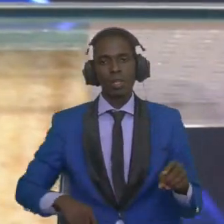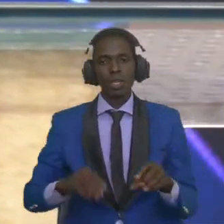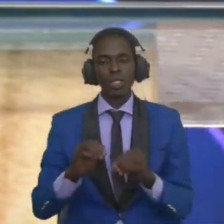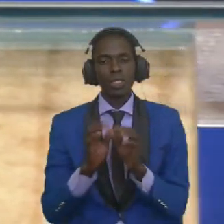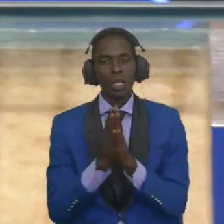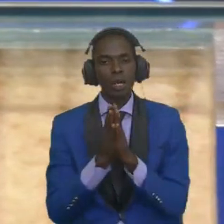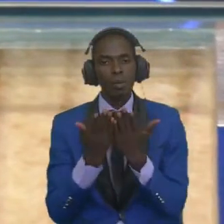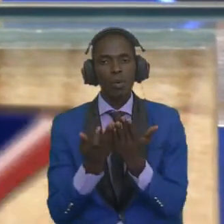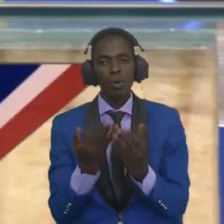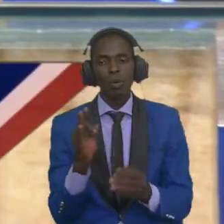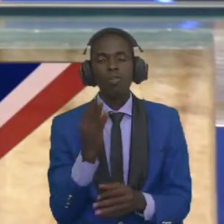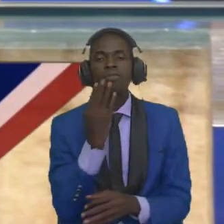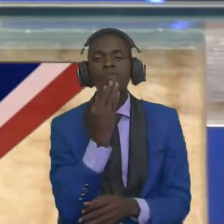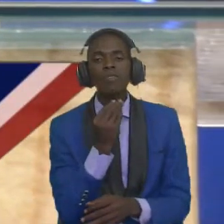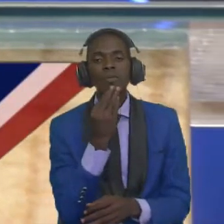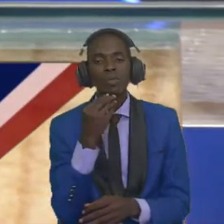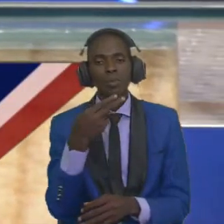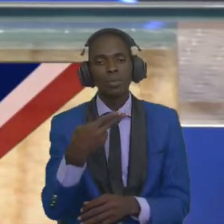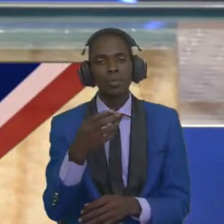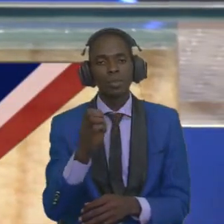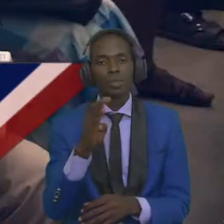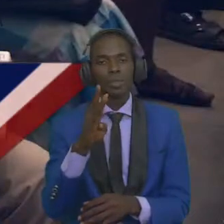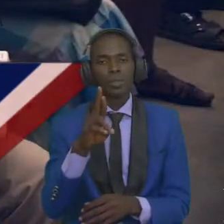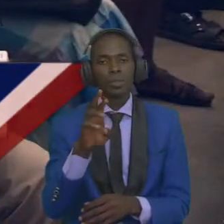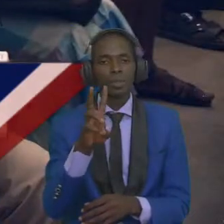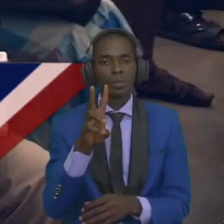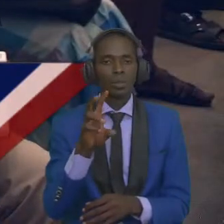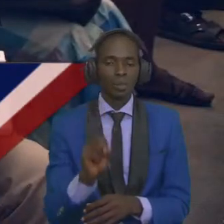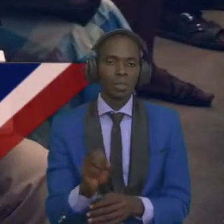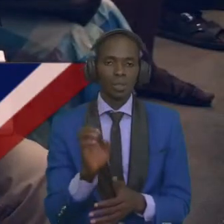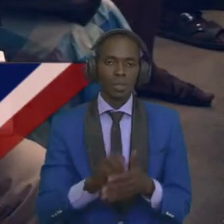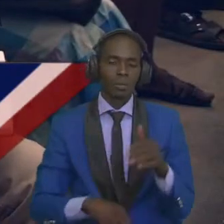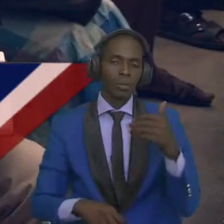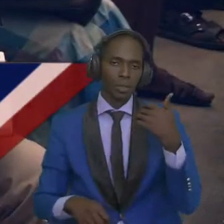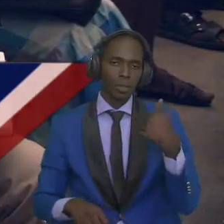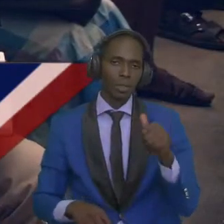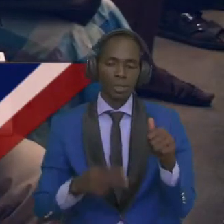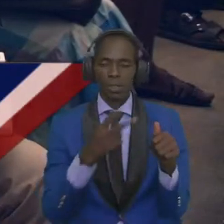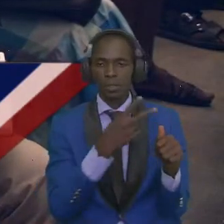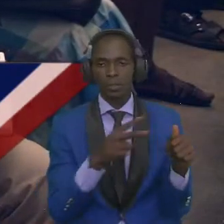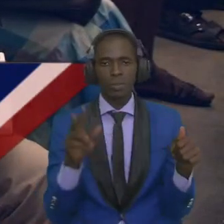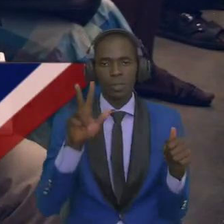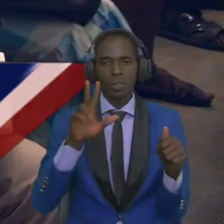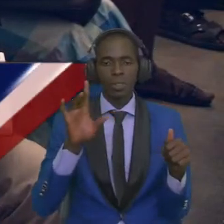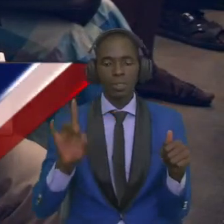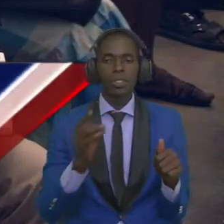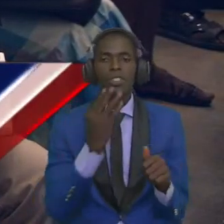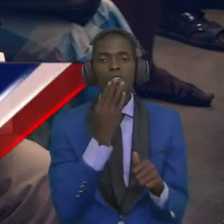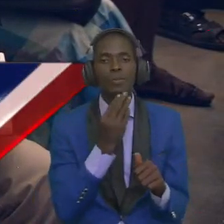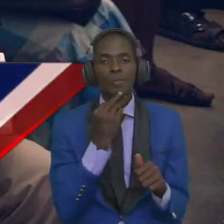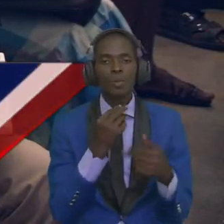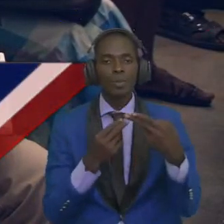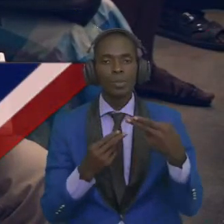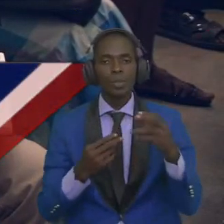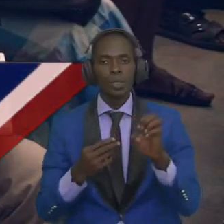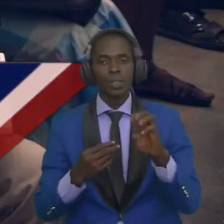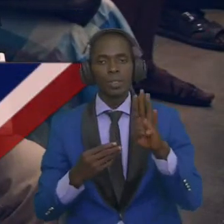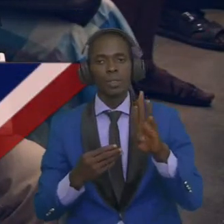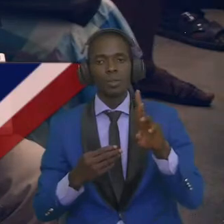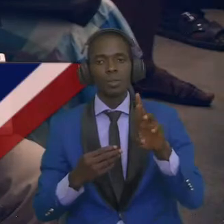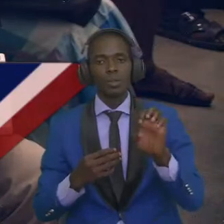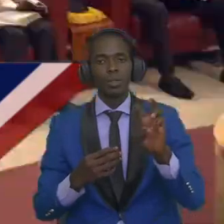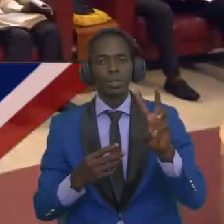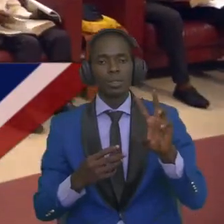chapter 10, we're reading from verse 38. Hebrews chapter 10, we're reading from